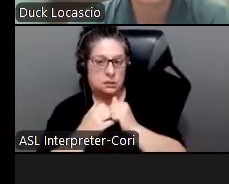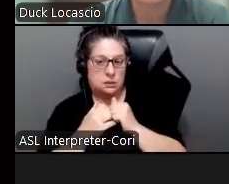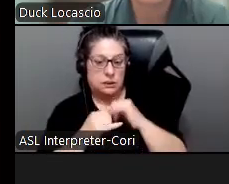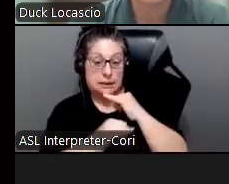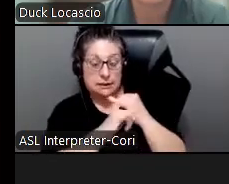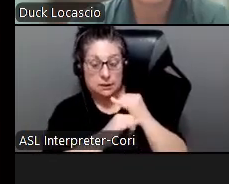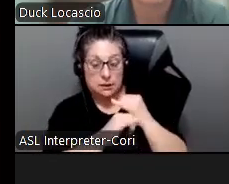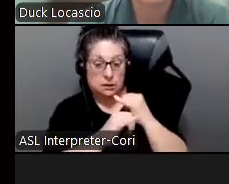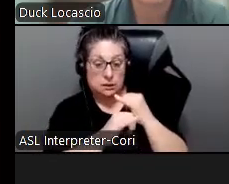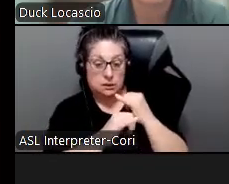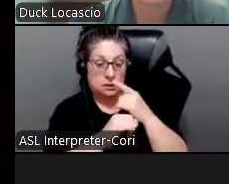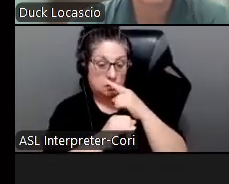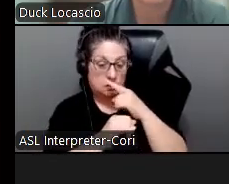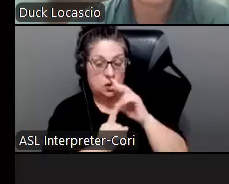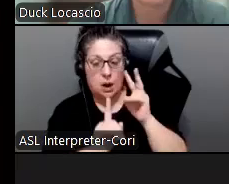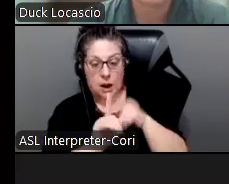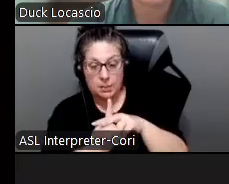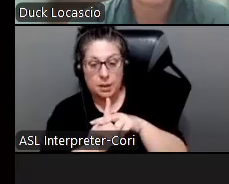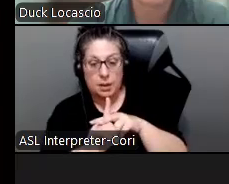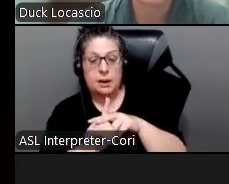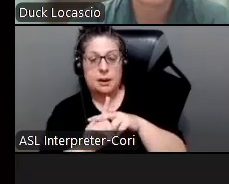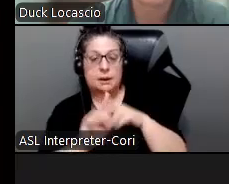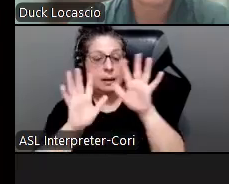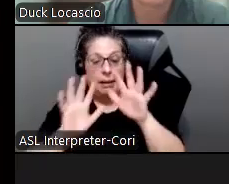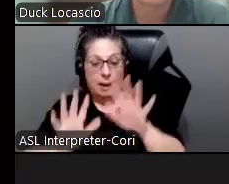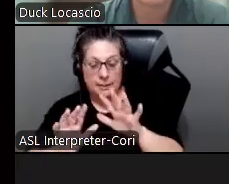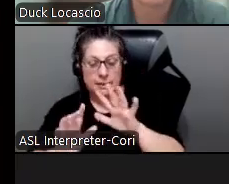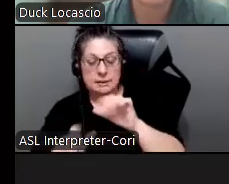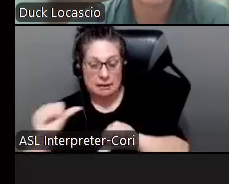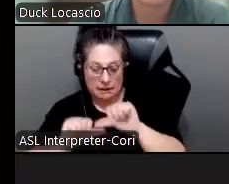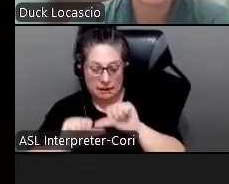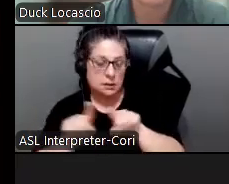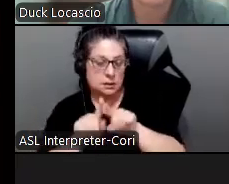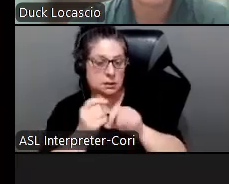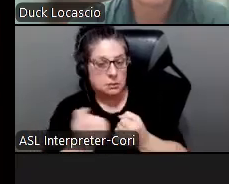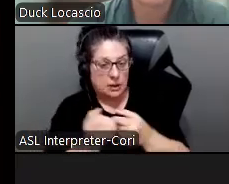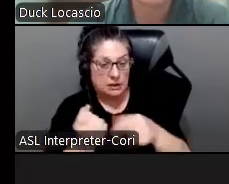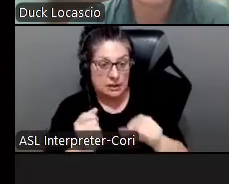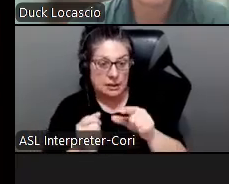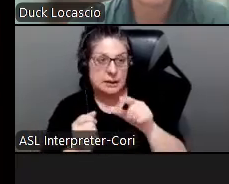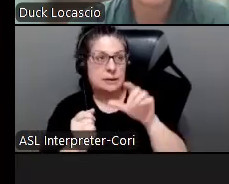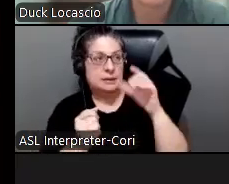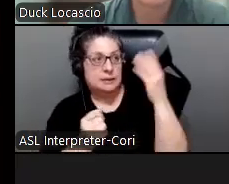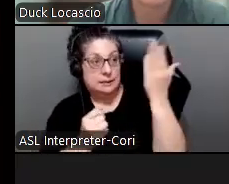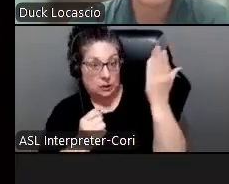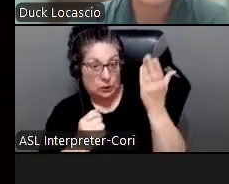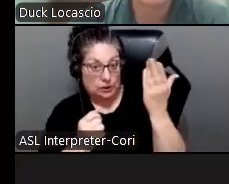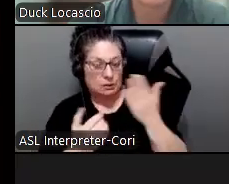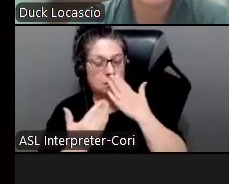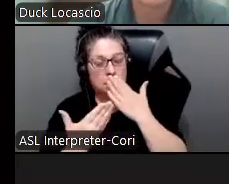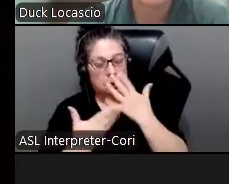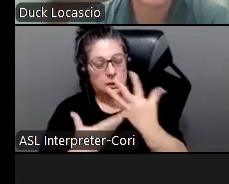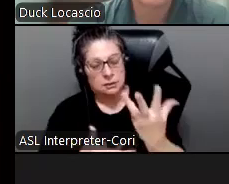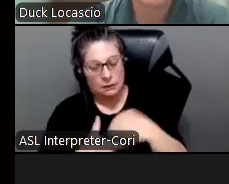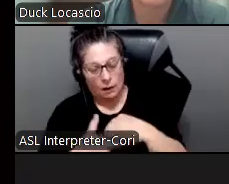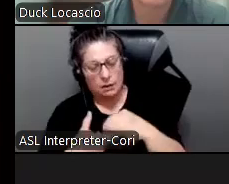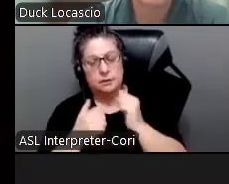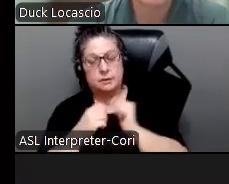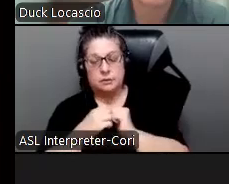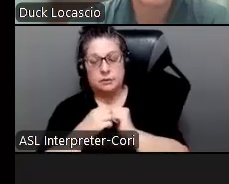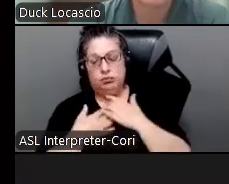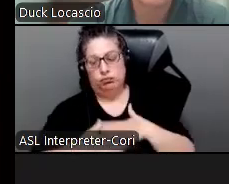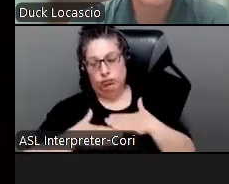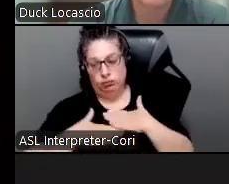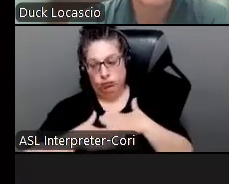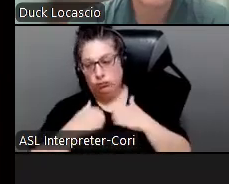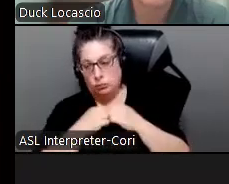Institute of Applied Climate Science, in sponsoring this webinar series, and we appreciate your participation.